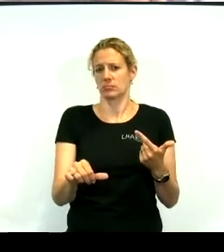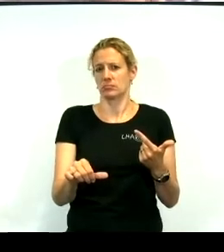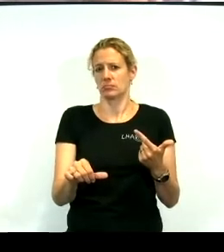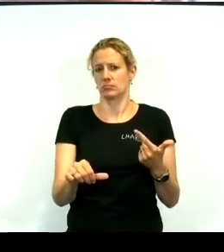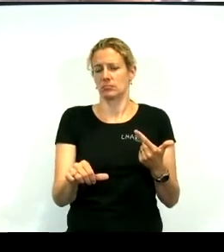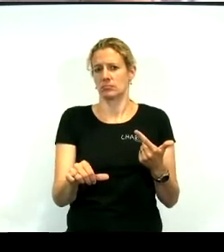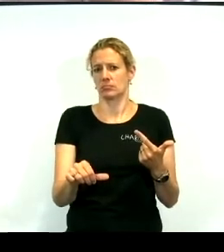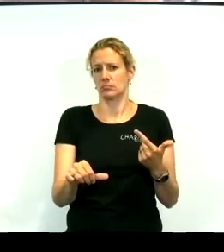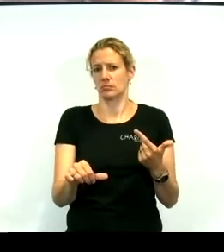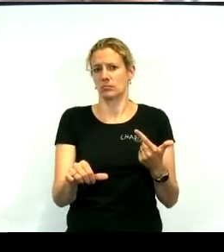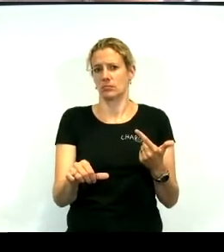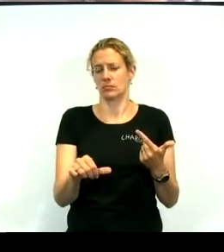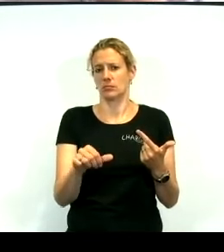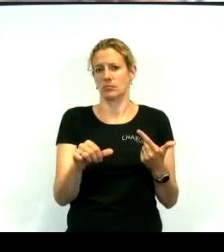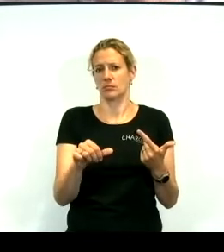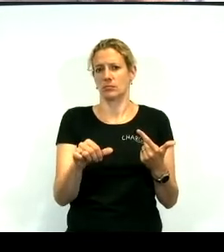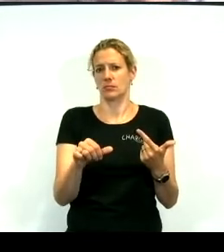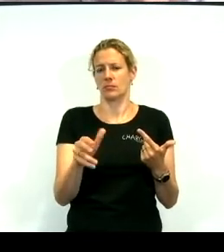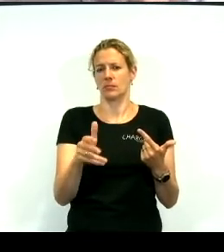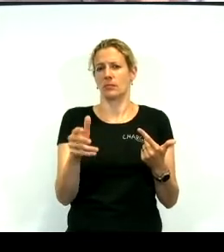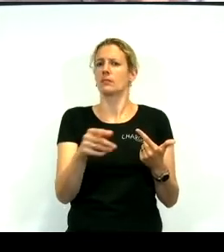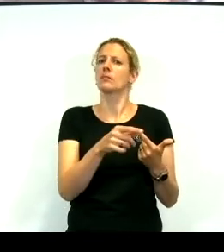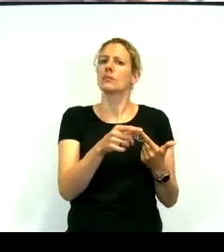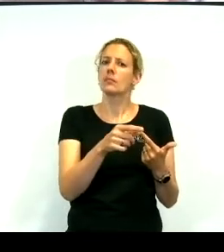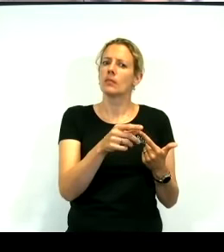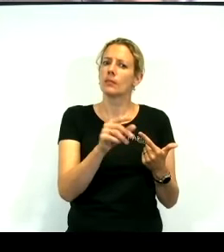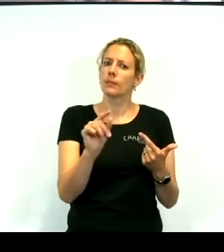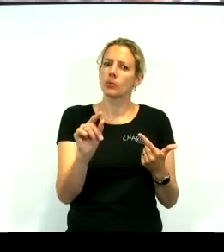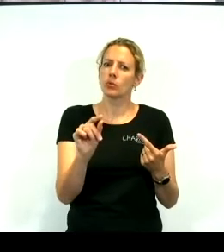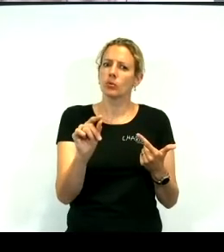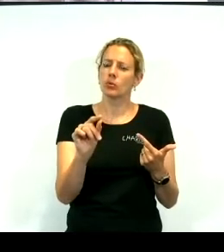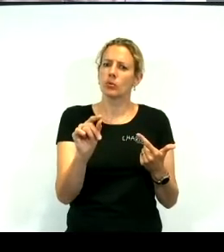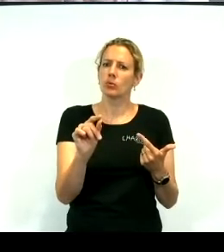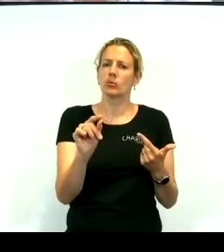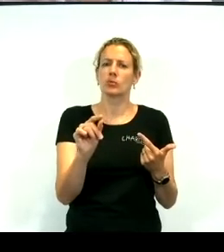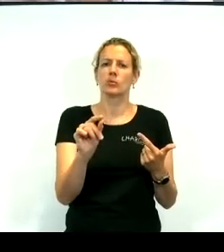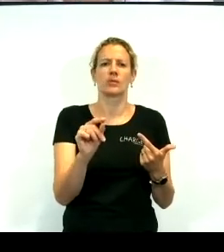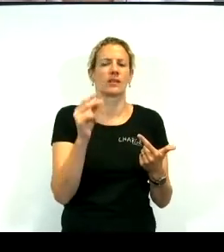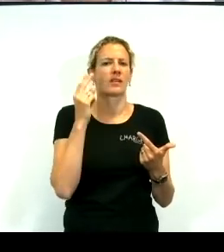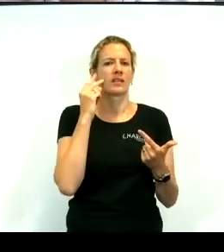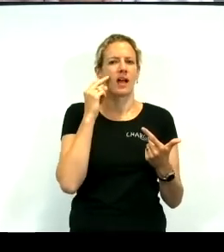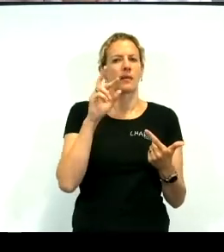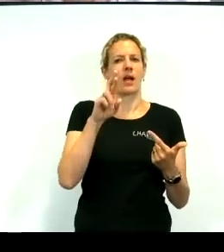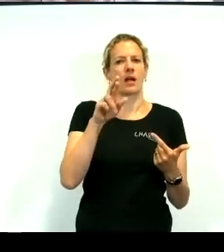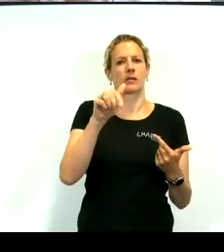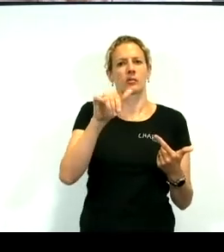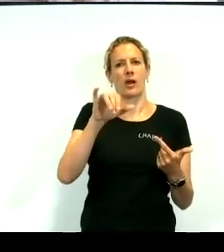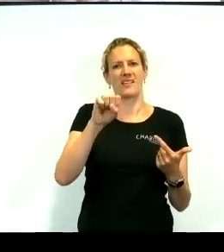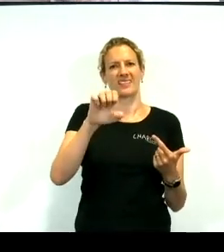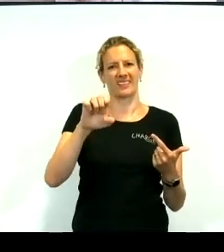moon symbols, which is, I don't know if that's a very UK system. It's a simplified form of Braille.